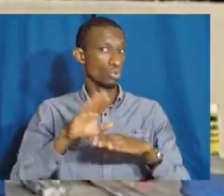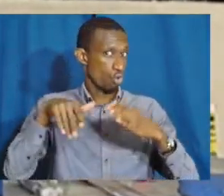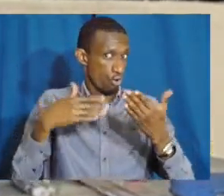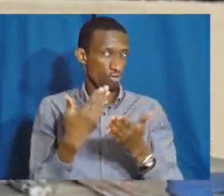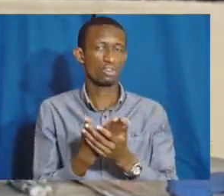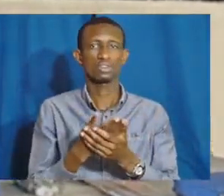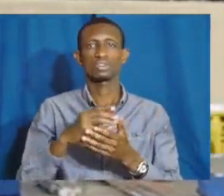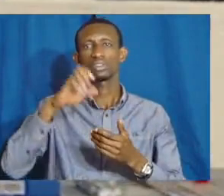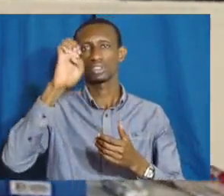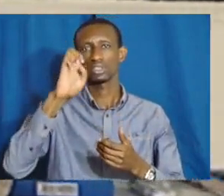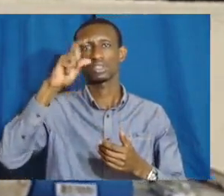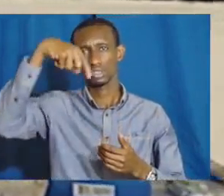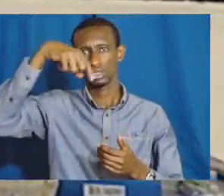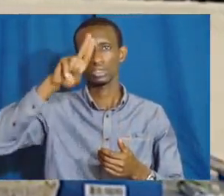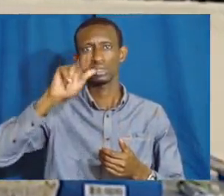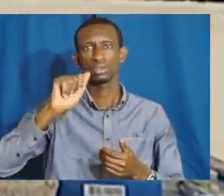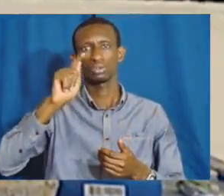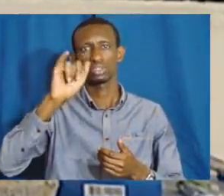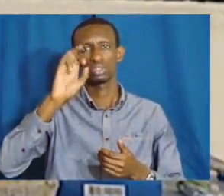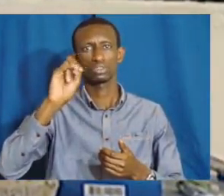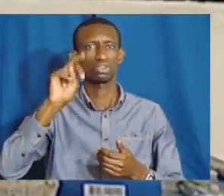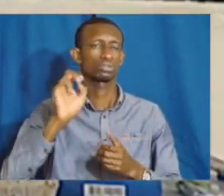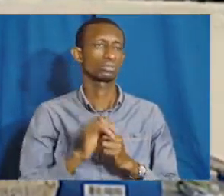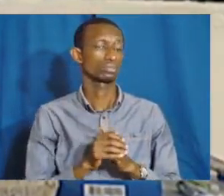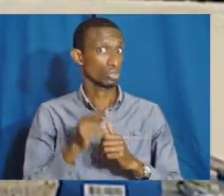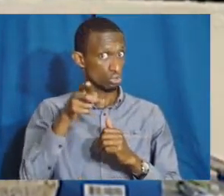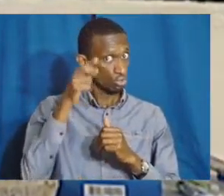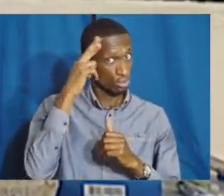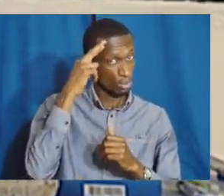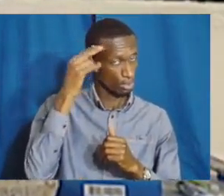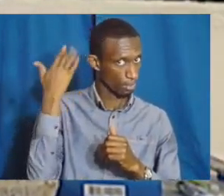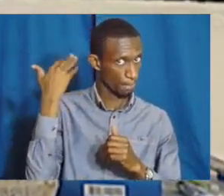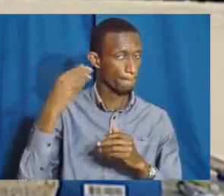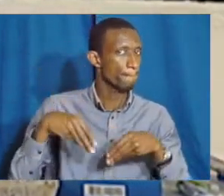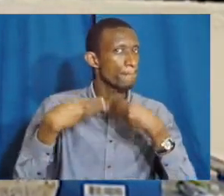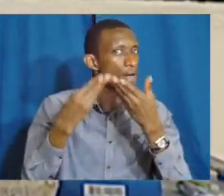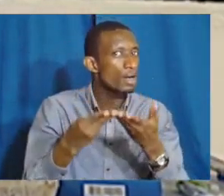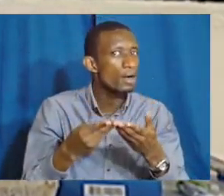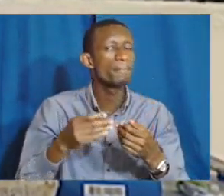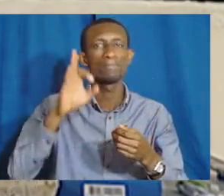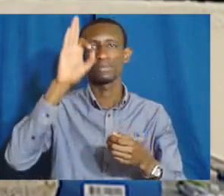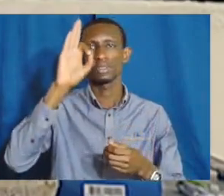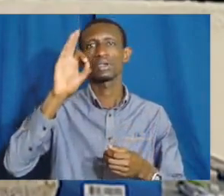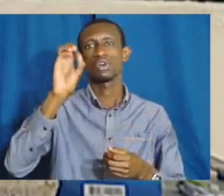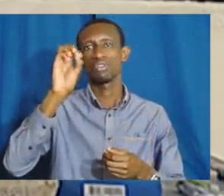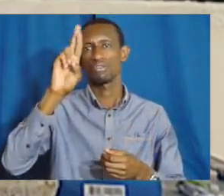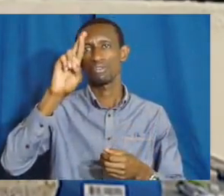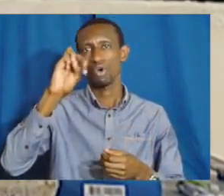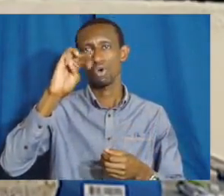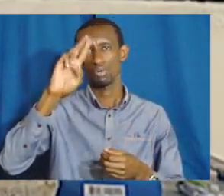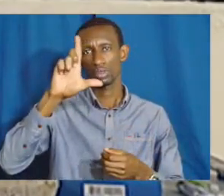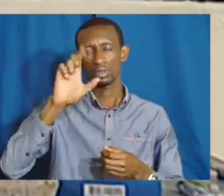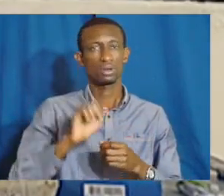You remember, I have given you a form of linear equation. But there is also something that I want you to